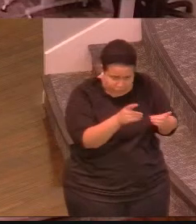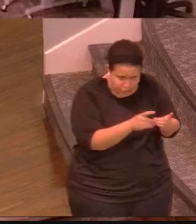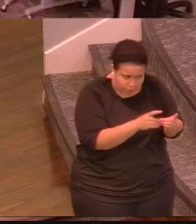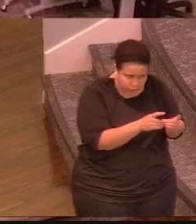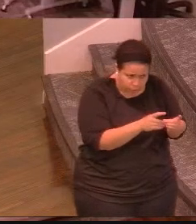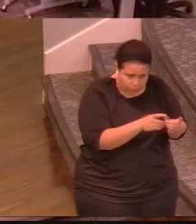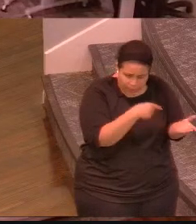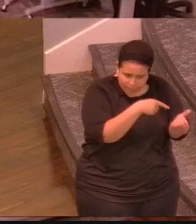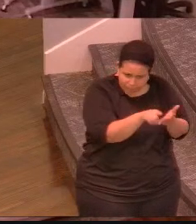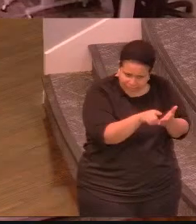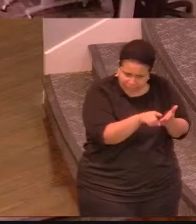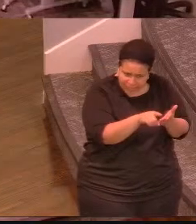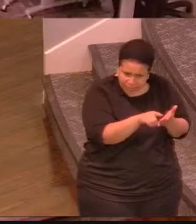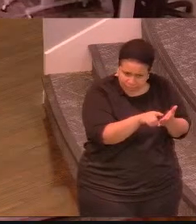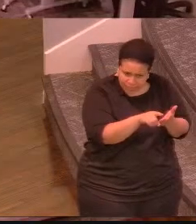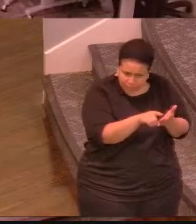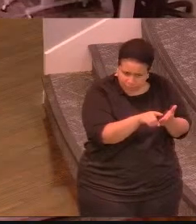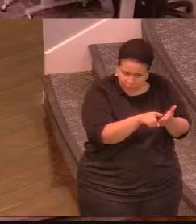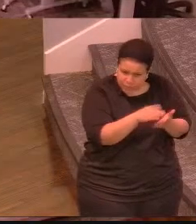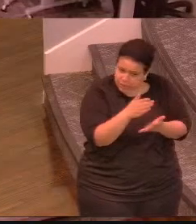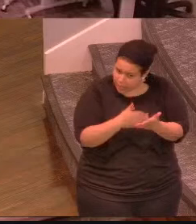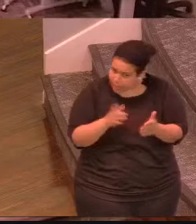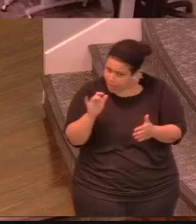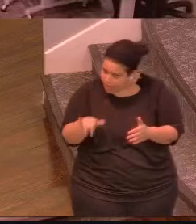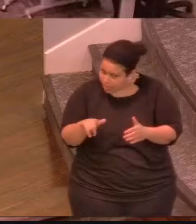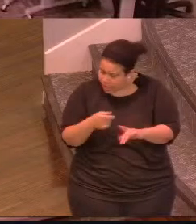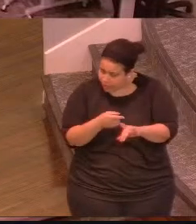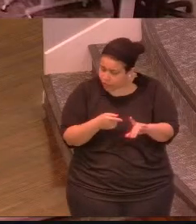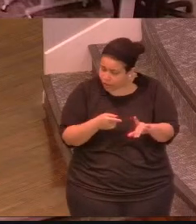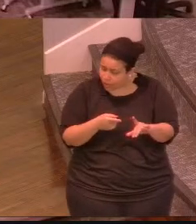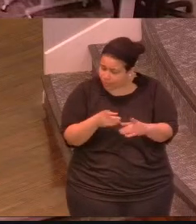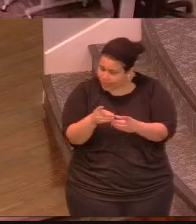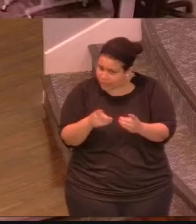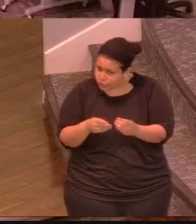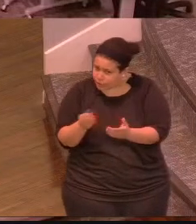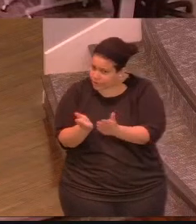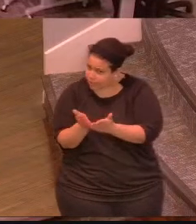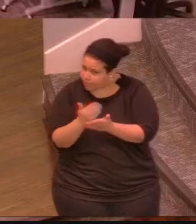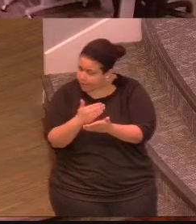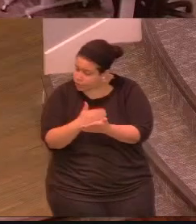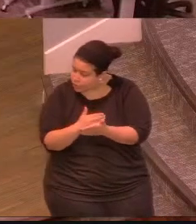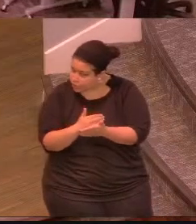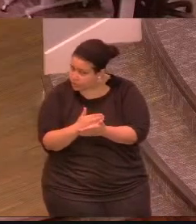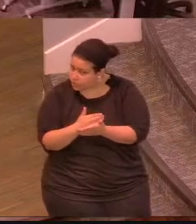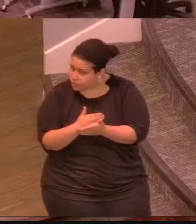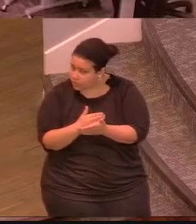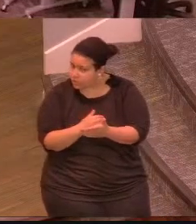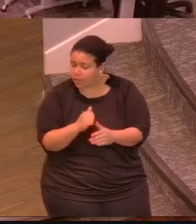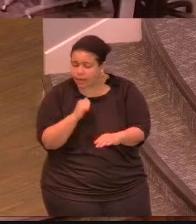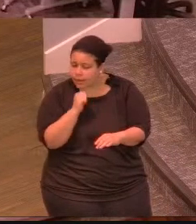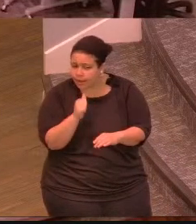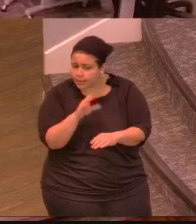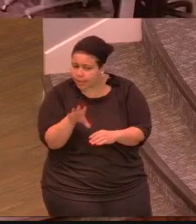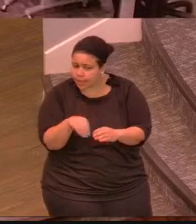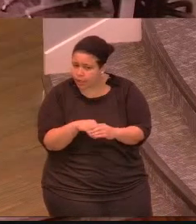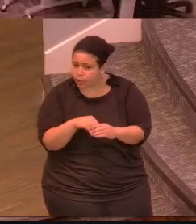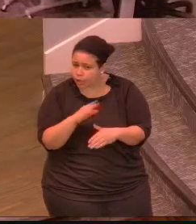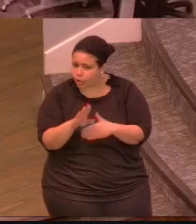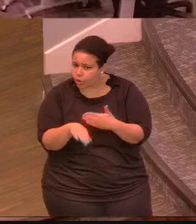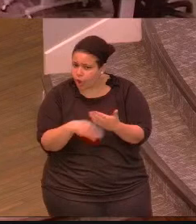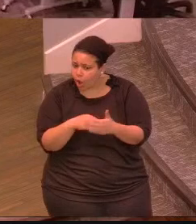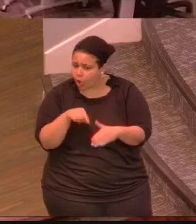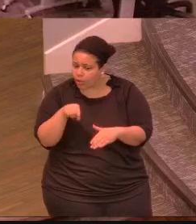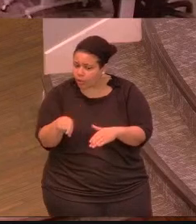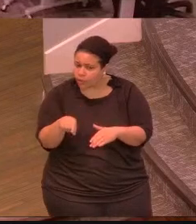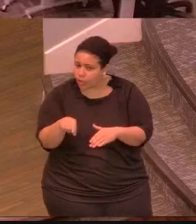that out of the district's budget. But that does not include all 2,400